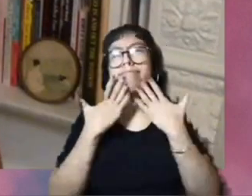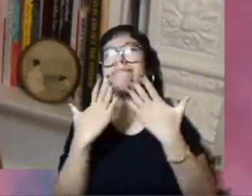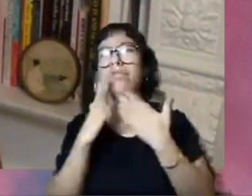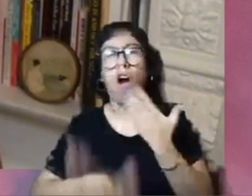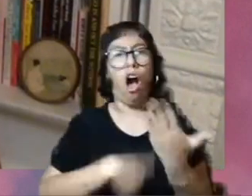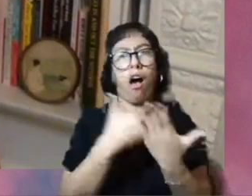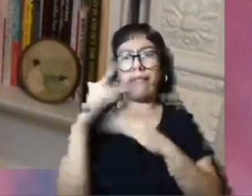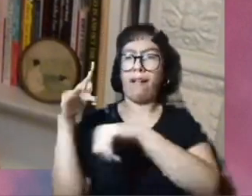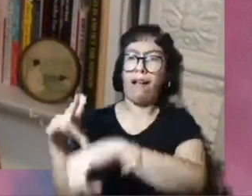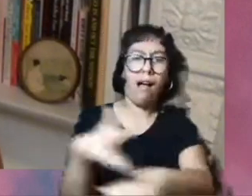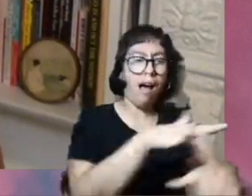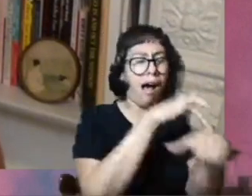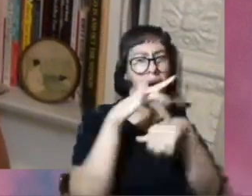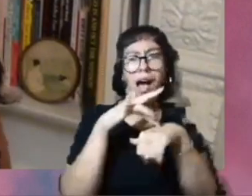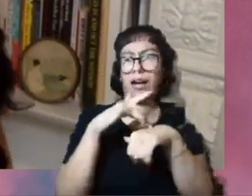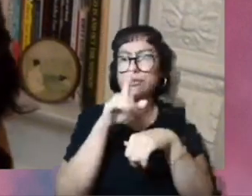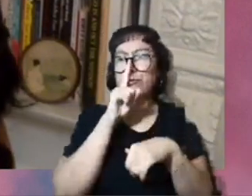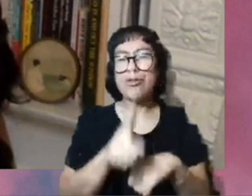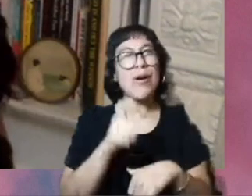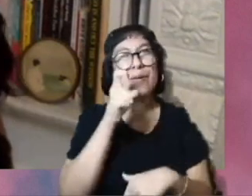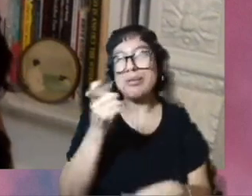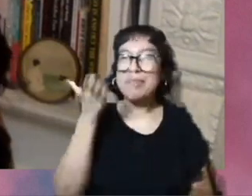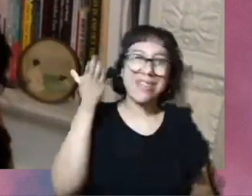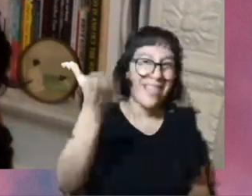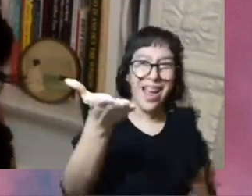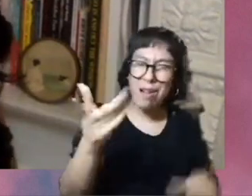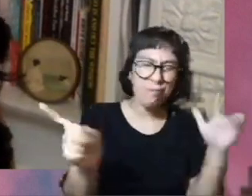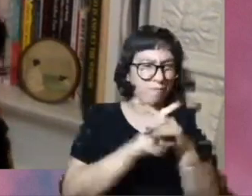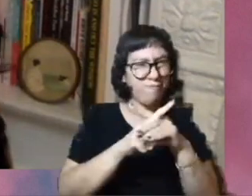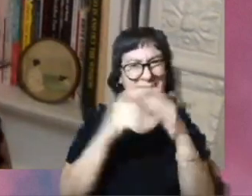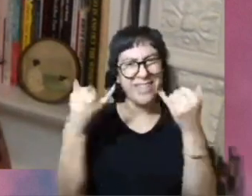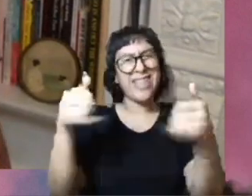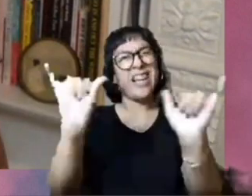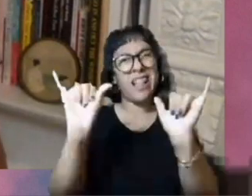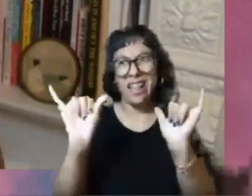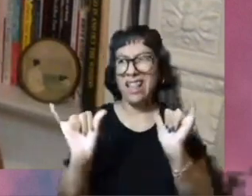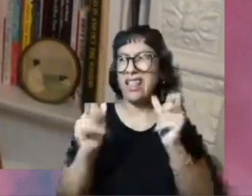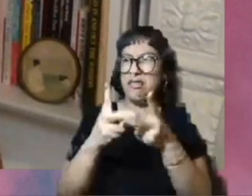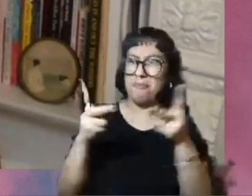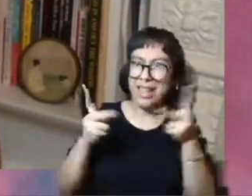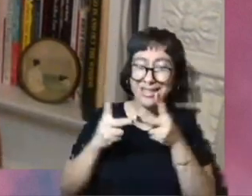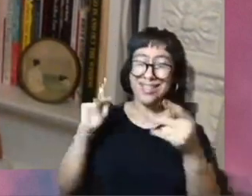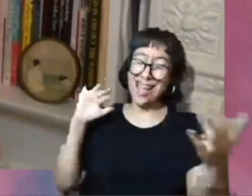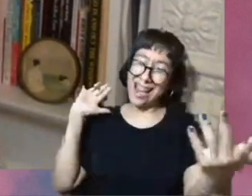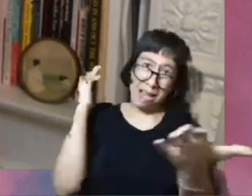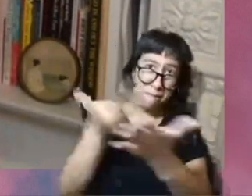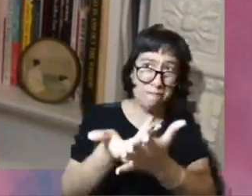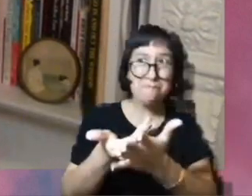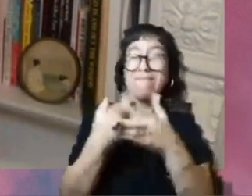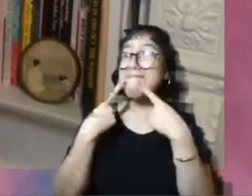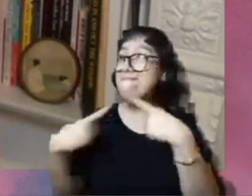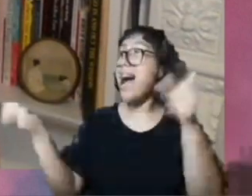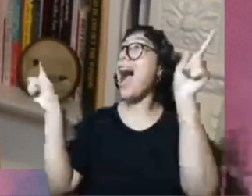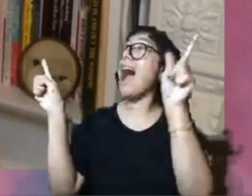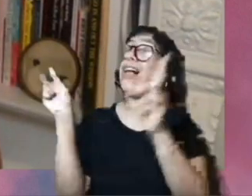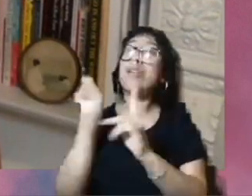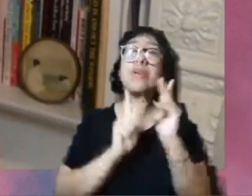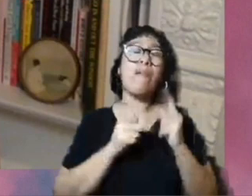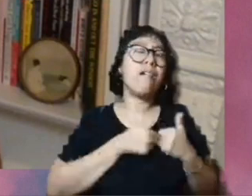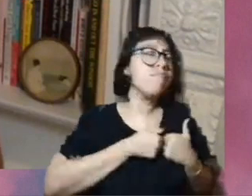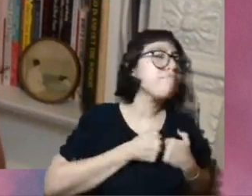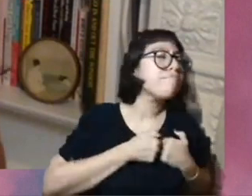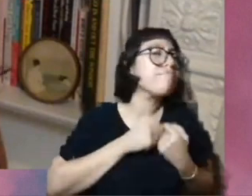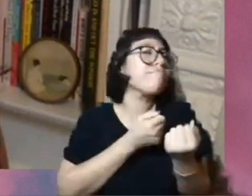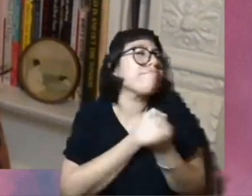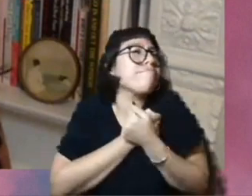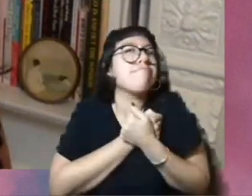I was so sure I was not supposed to be, all the places I made it to, all the loves I held, all the words